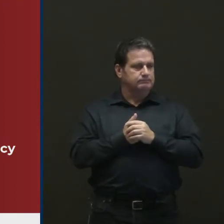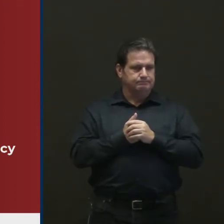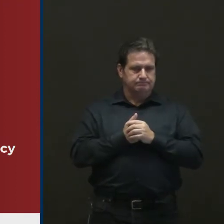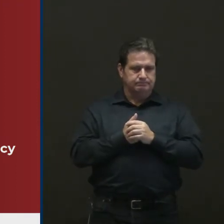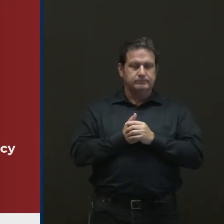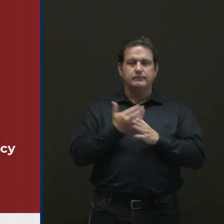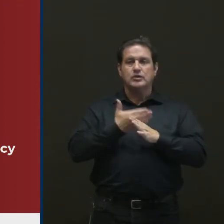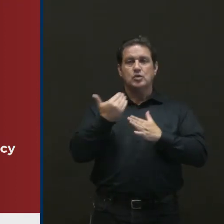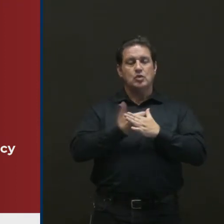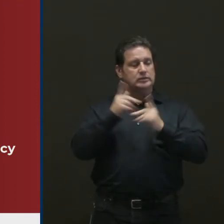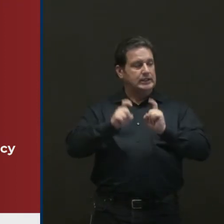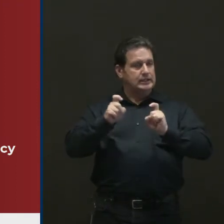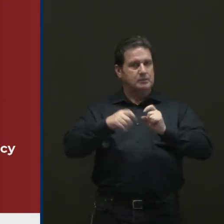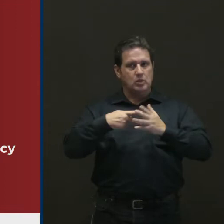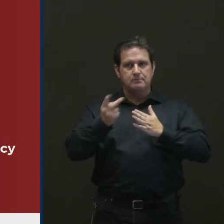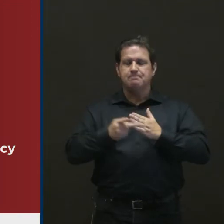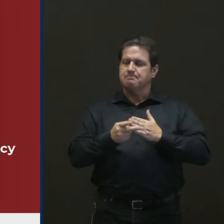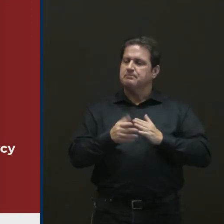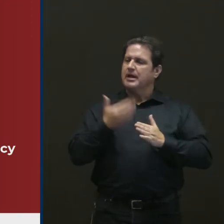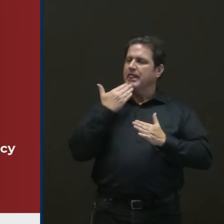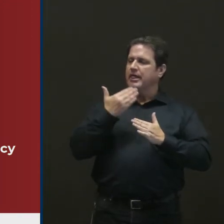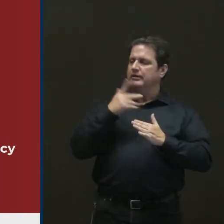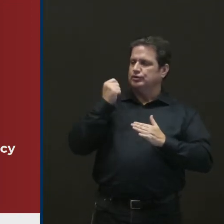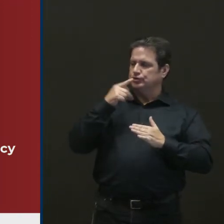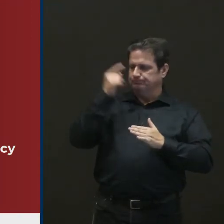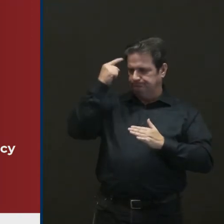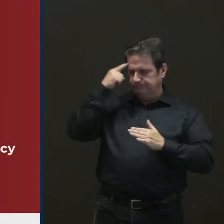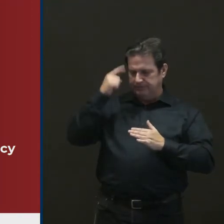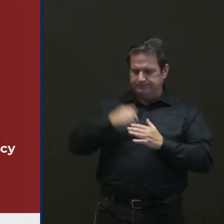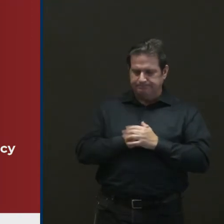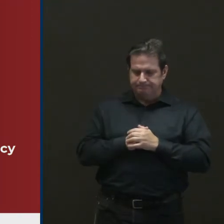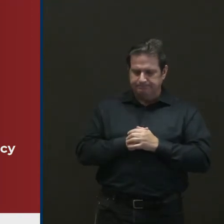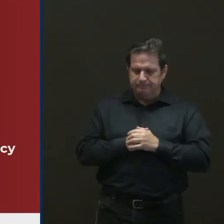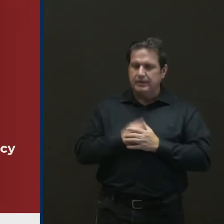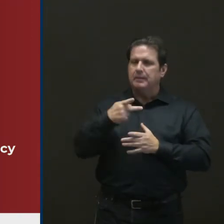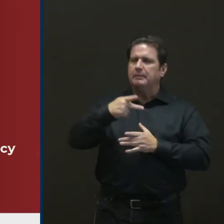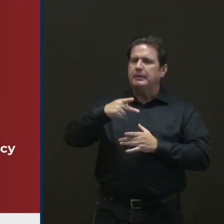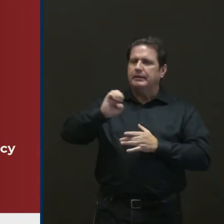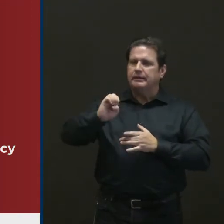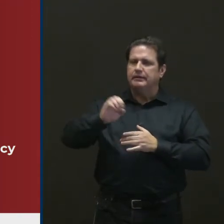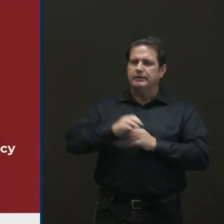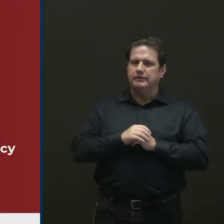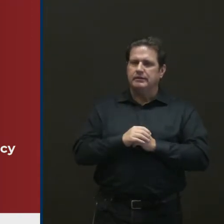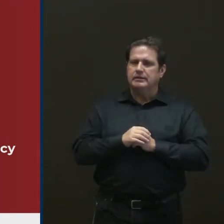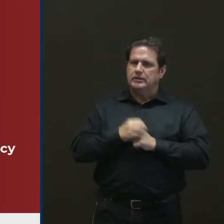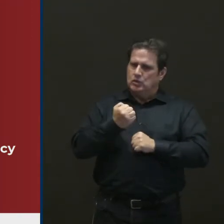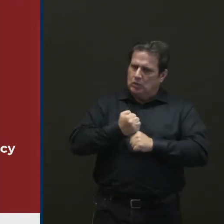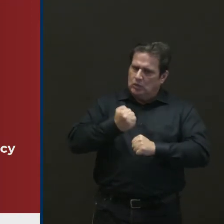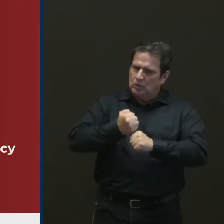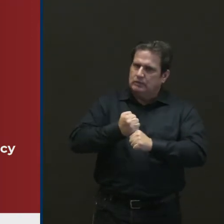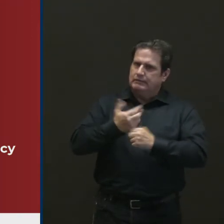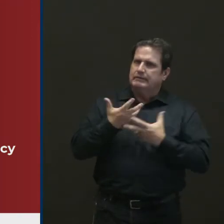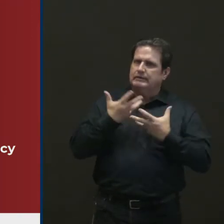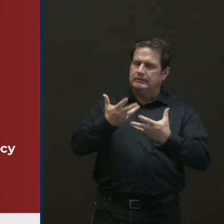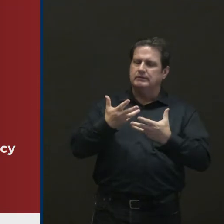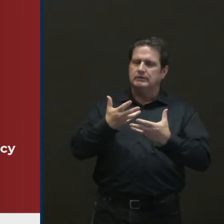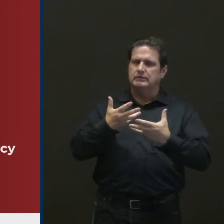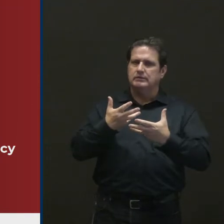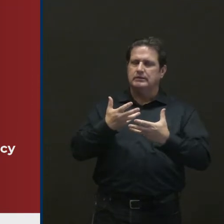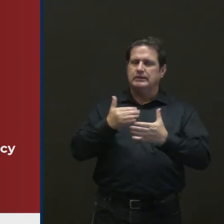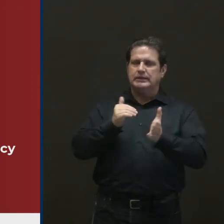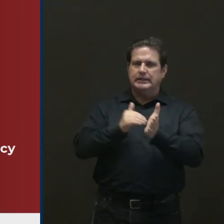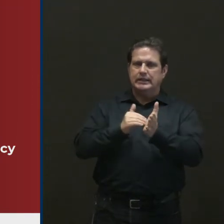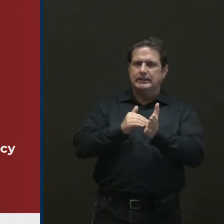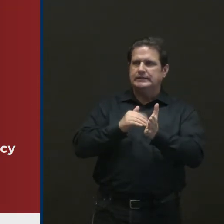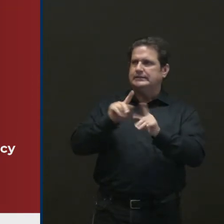with respect to new testing programs? No, thank you, sir. So PPE, I think, is something we have worked on quite a bit with Dr.